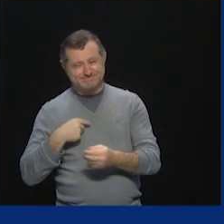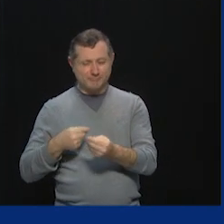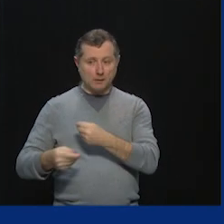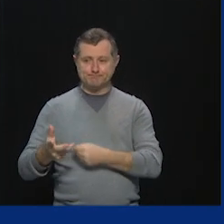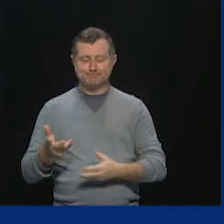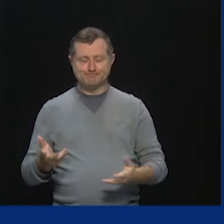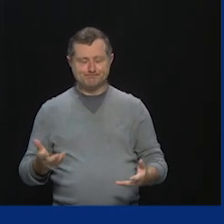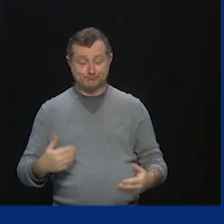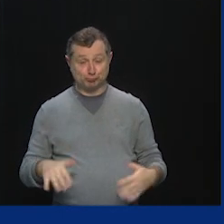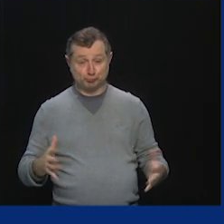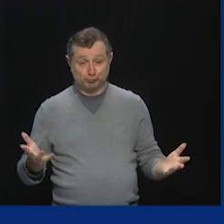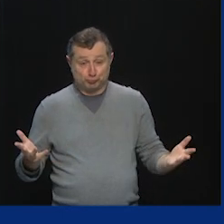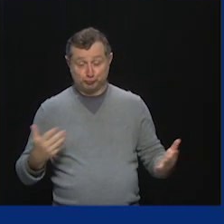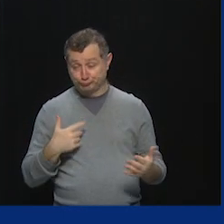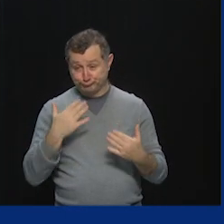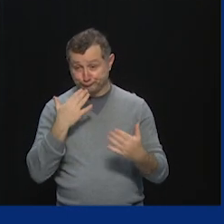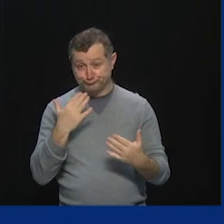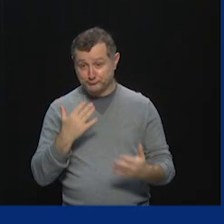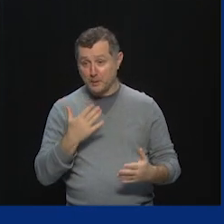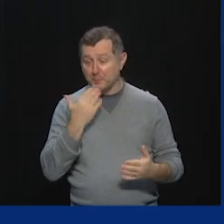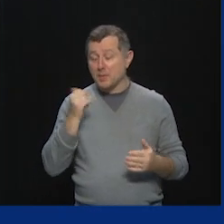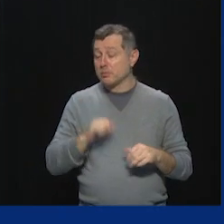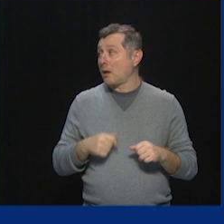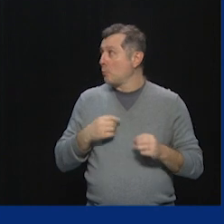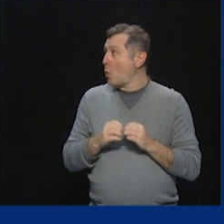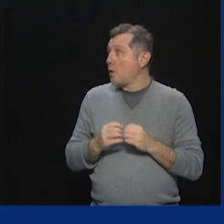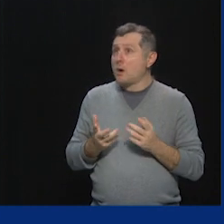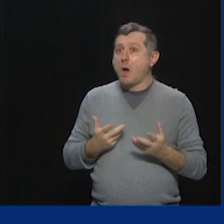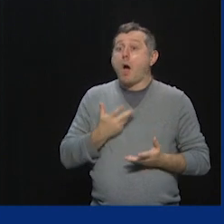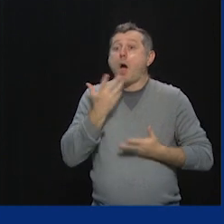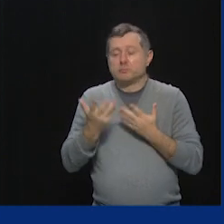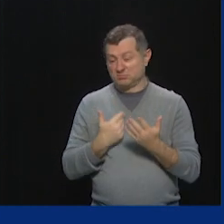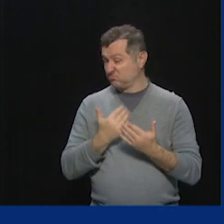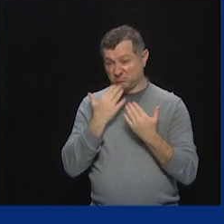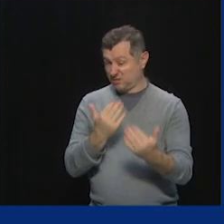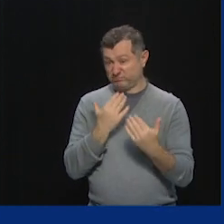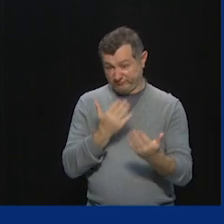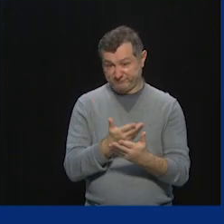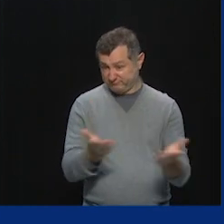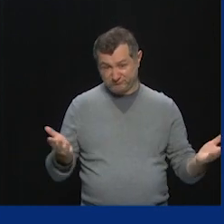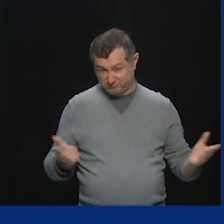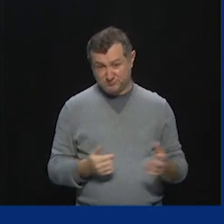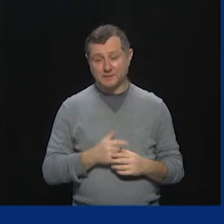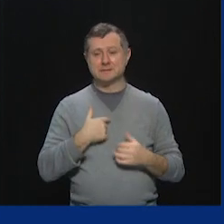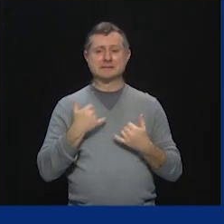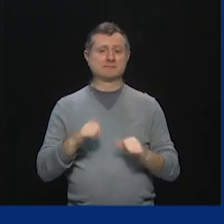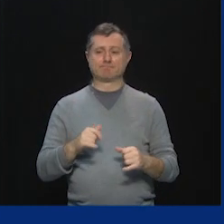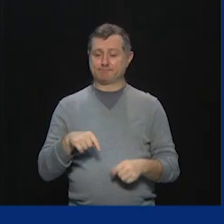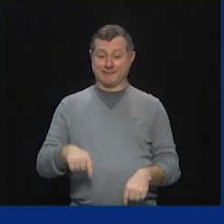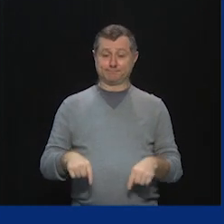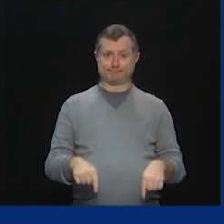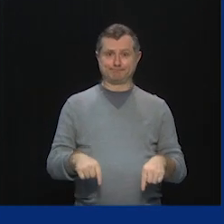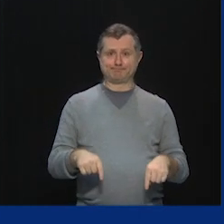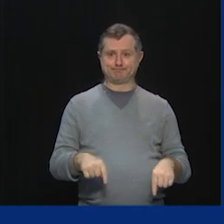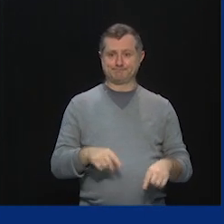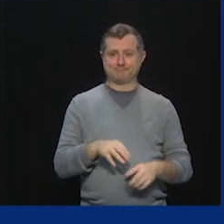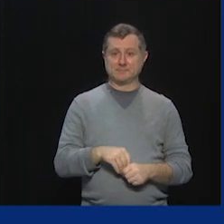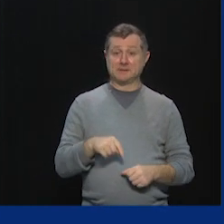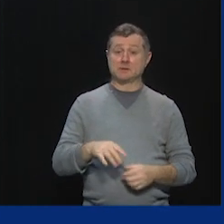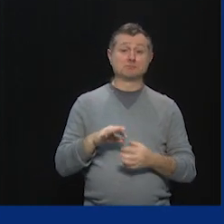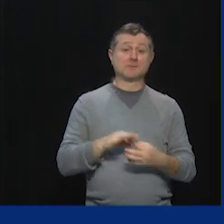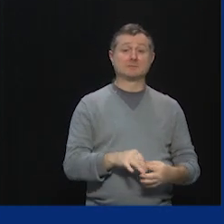ability. We're still in this. And for the labor movement, well before we ever heard what COVID